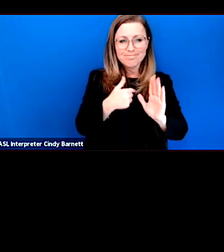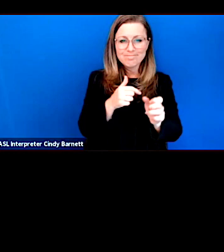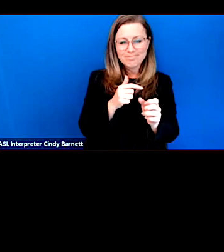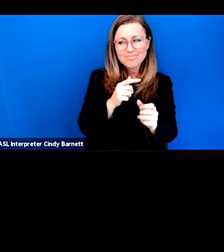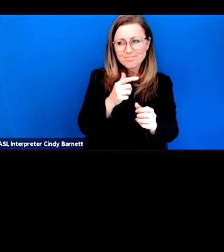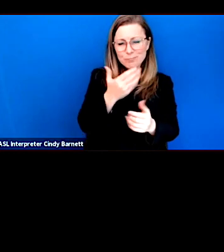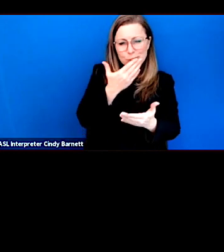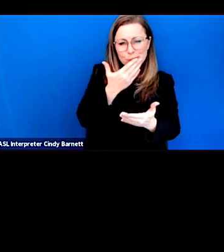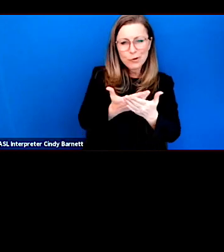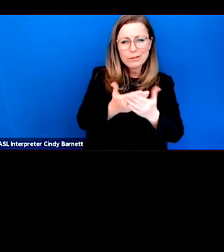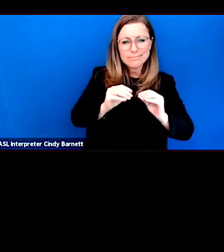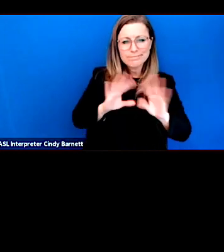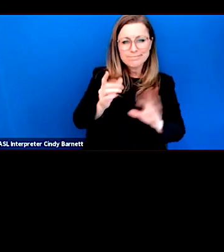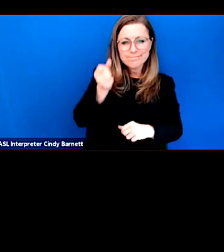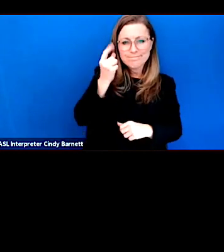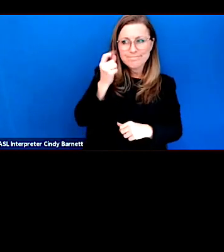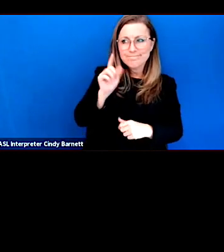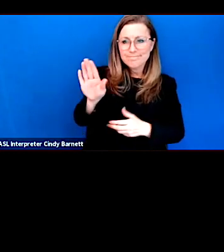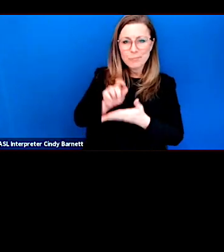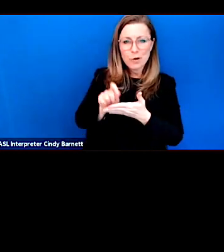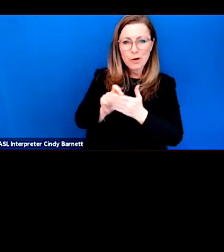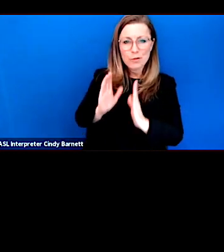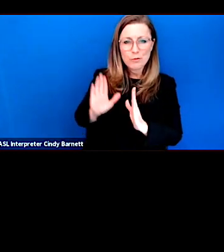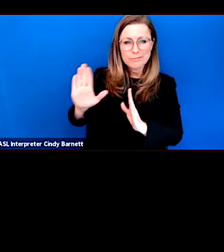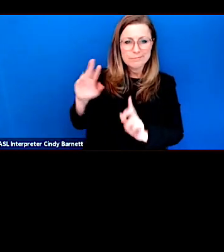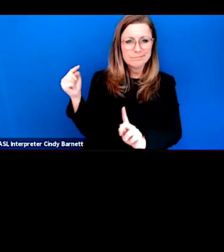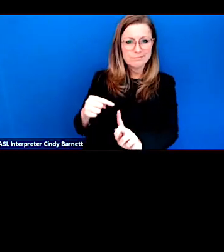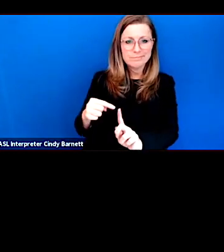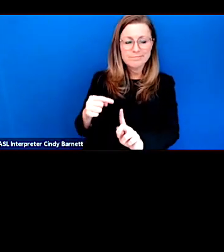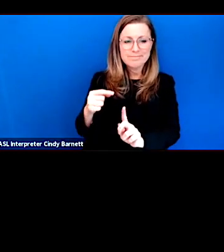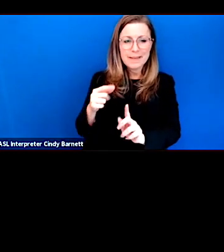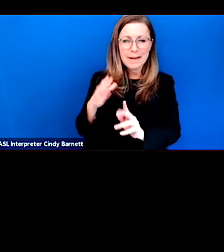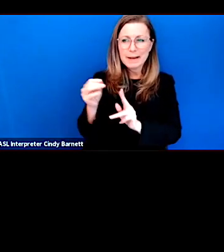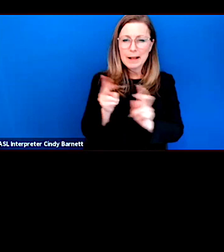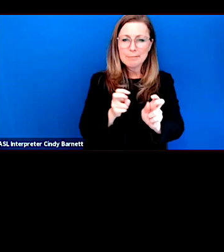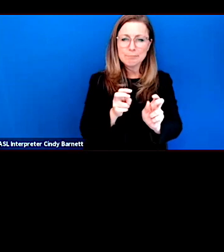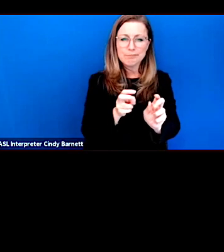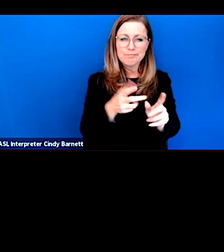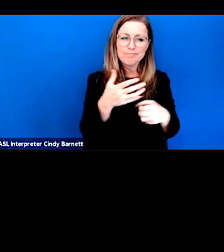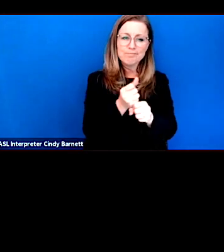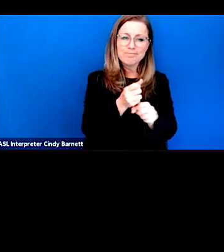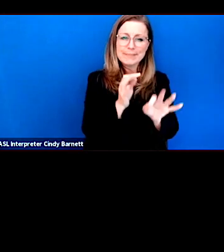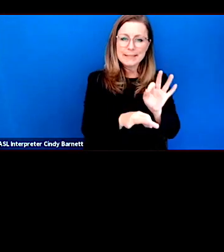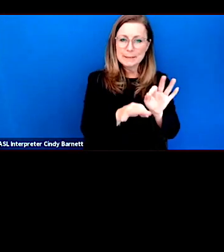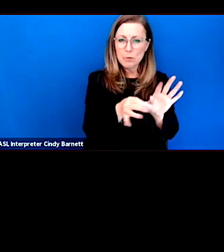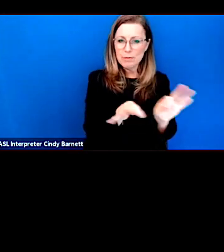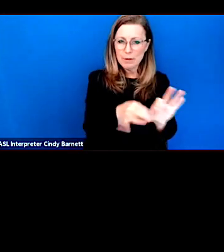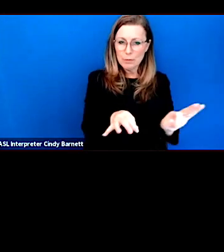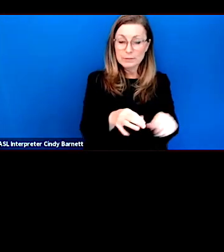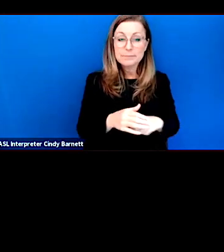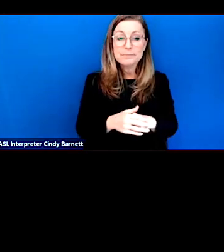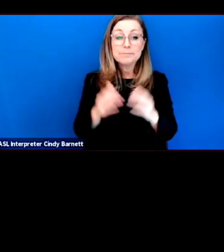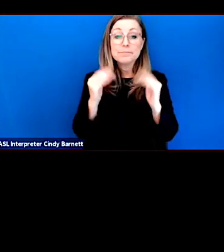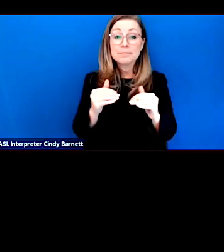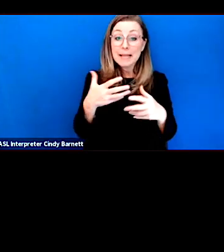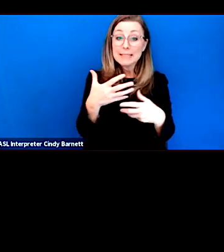plain language. Summary by author of literature piece refers to the paragraphs written by the authors of the